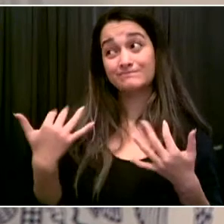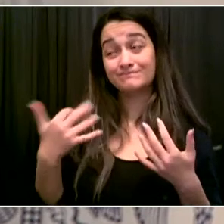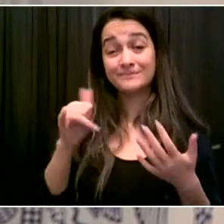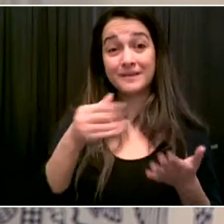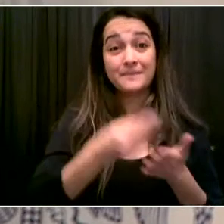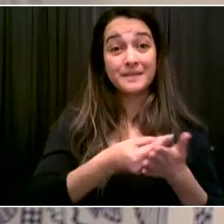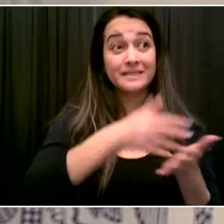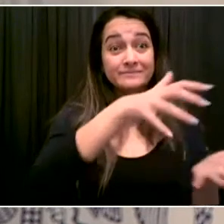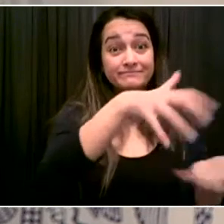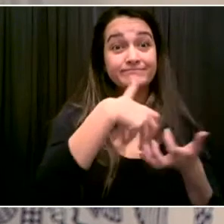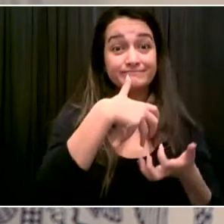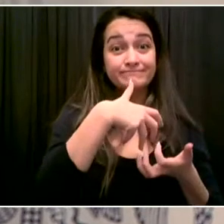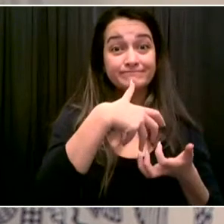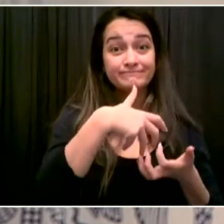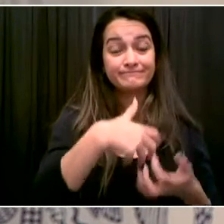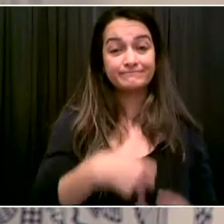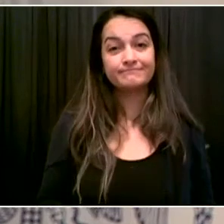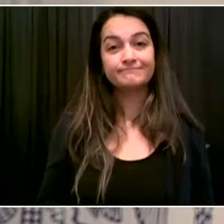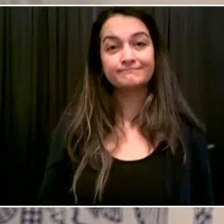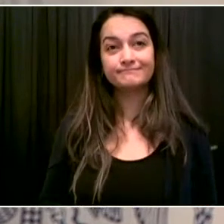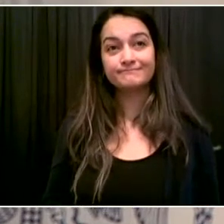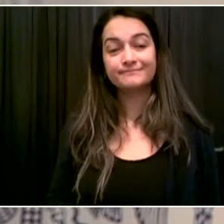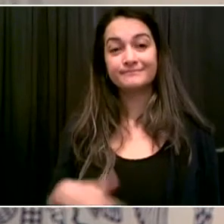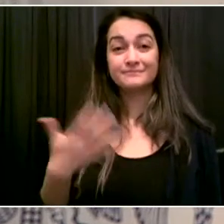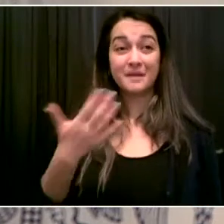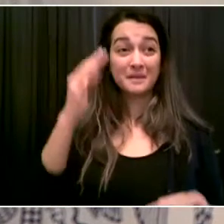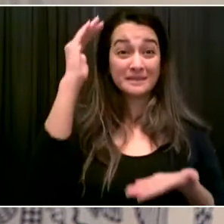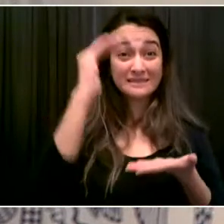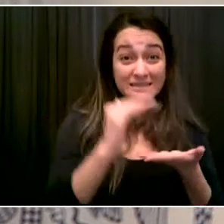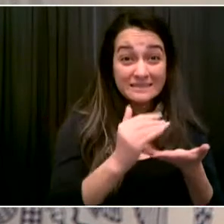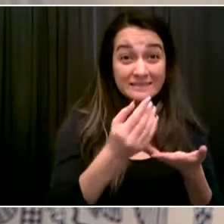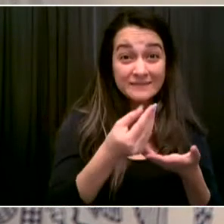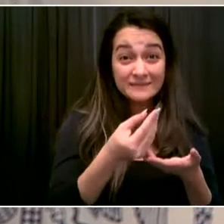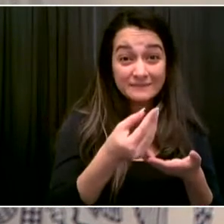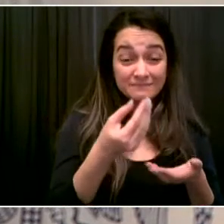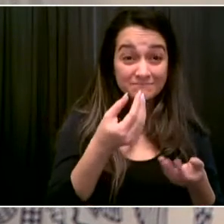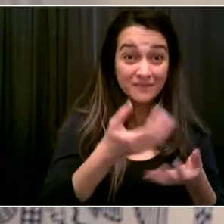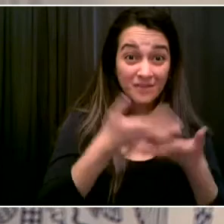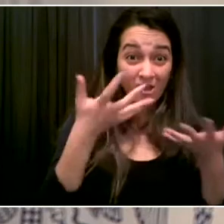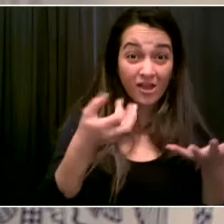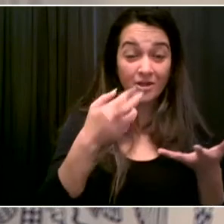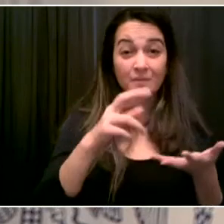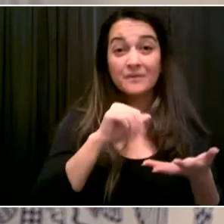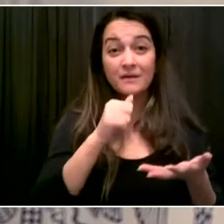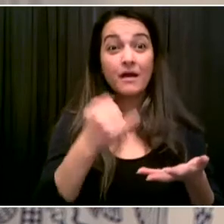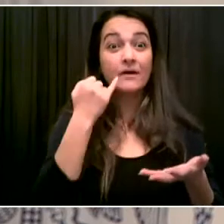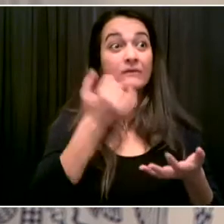a lot. And that's just going to relieve some of the pressure on us in terms of budget and help us do more.